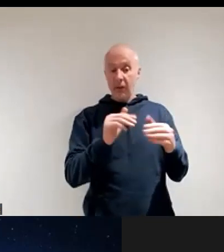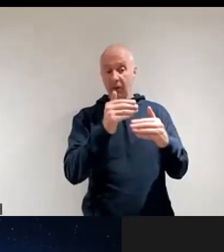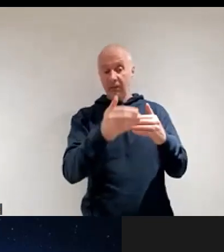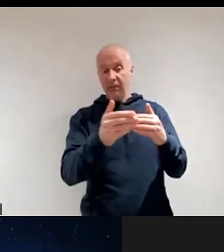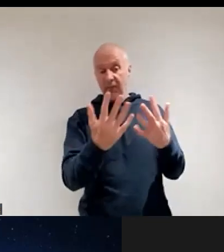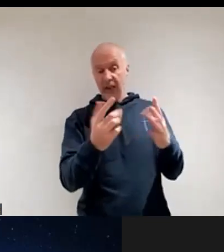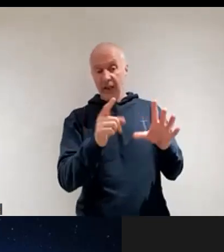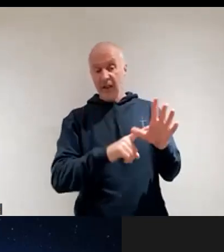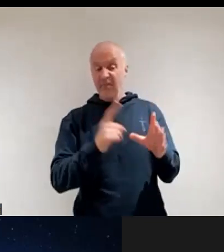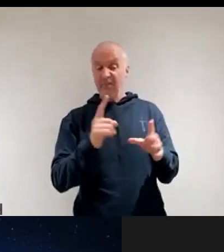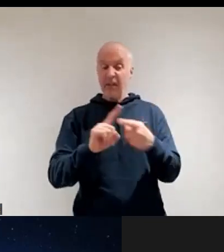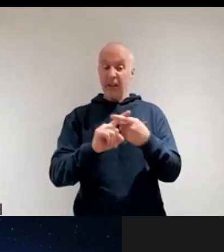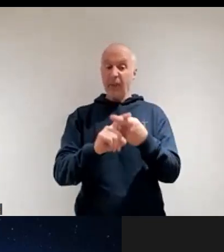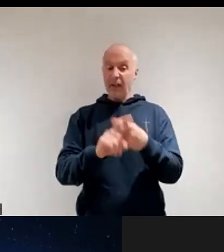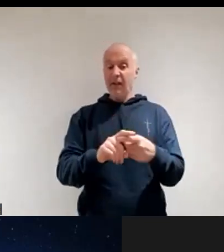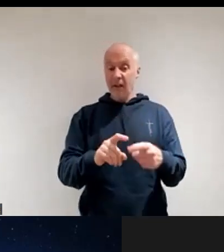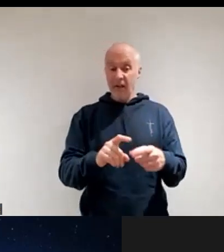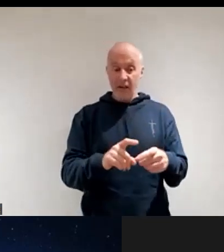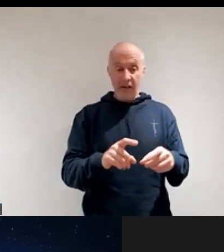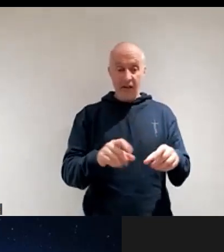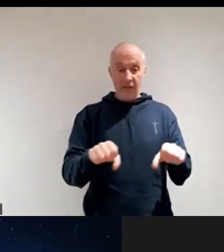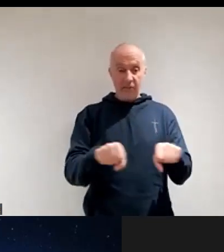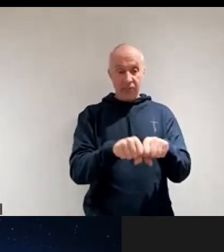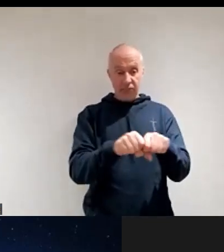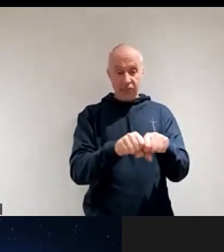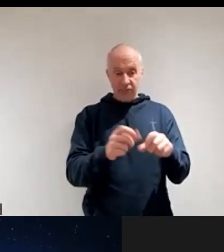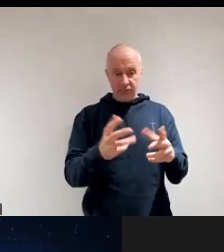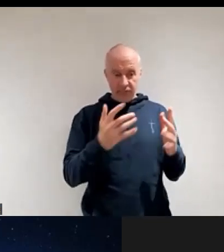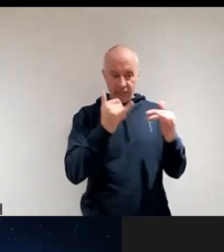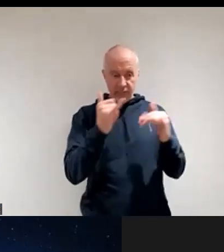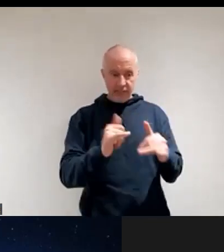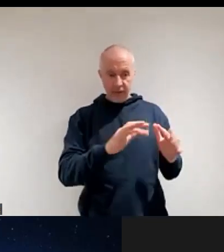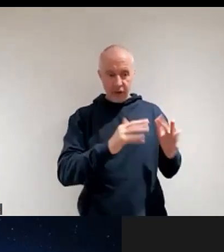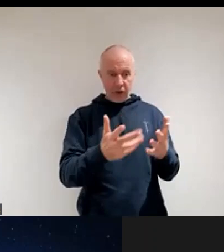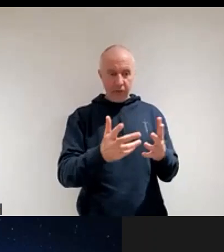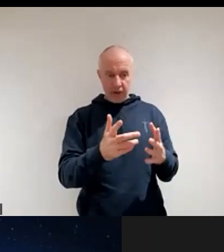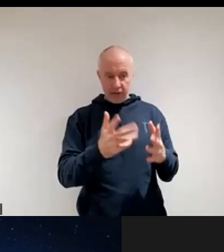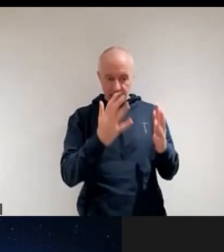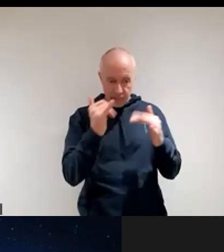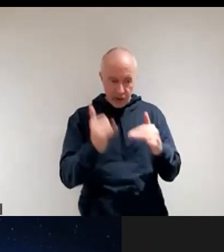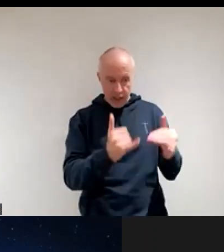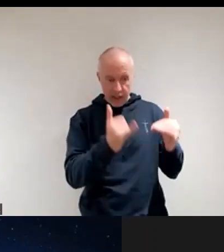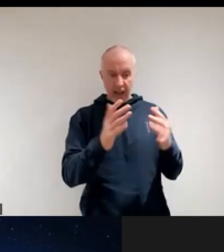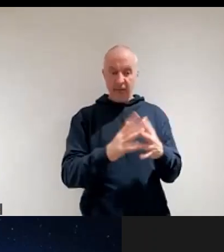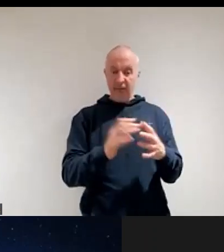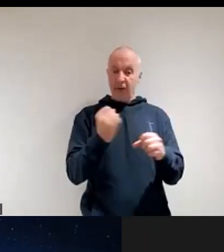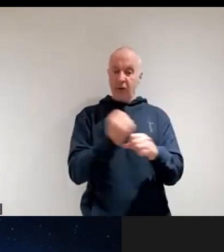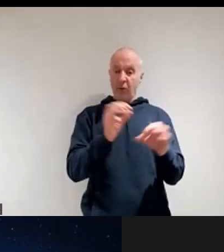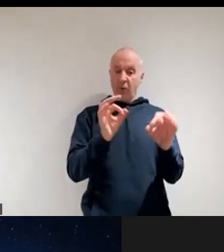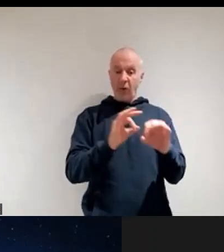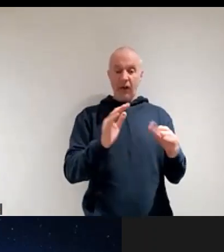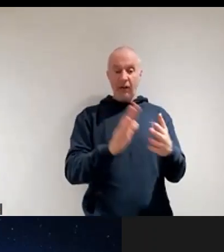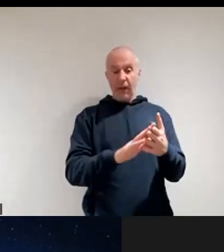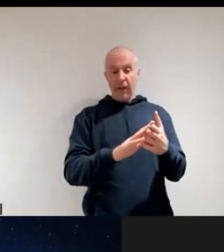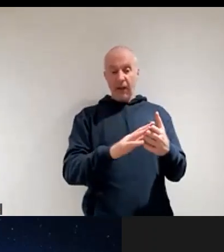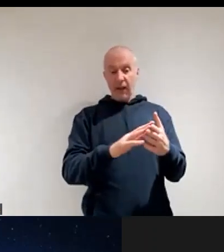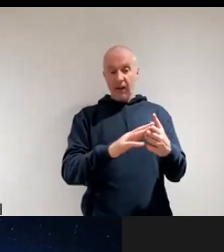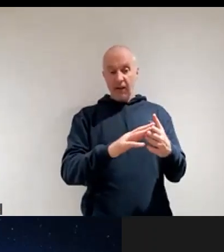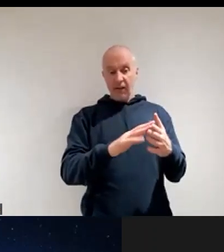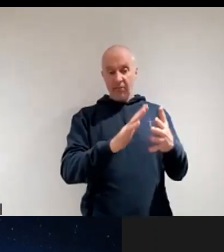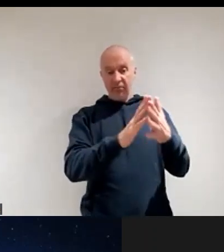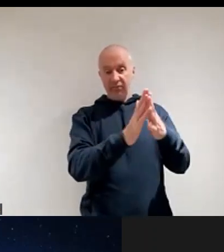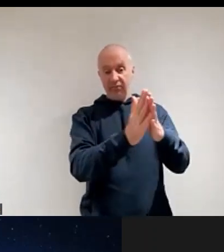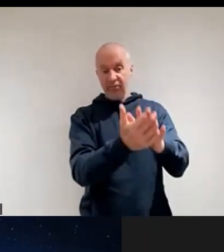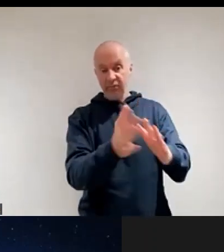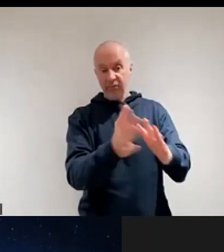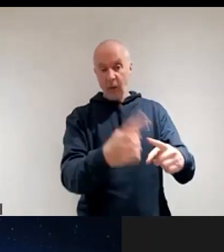you service the charger once every year as well. So if you don't do anything about it, of course, it may fail faster. So I